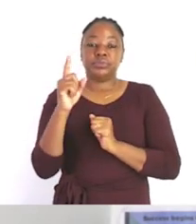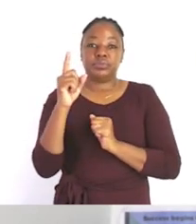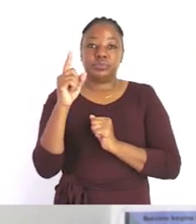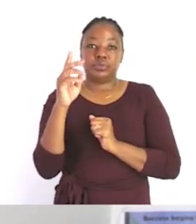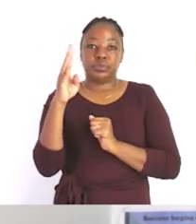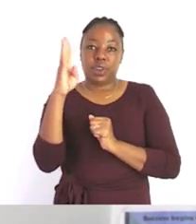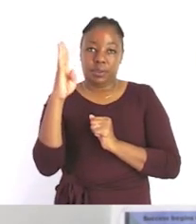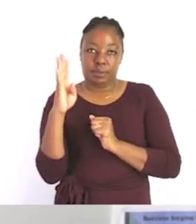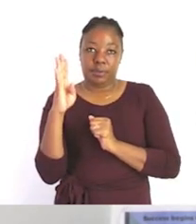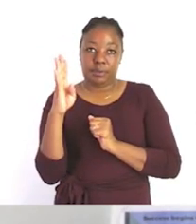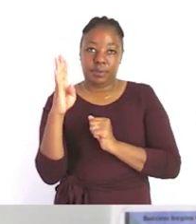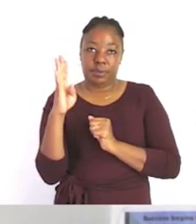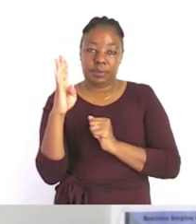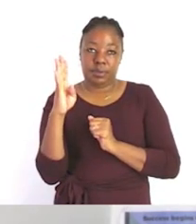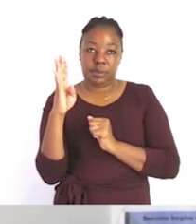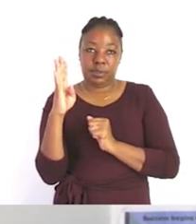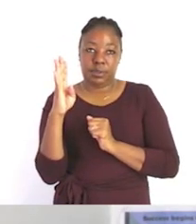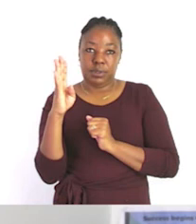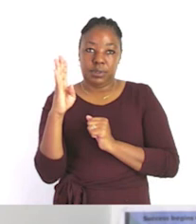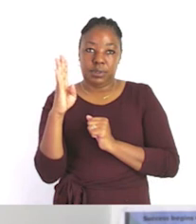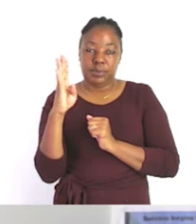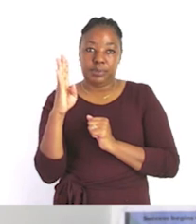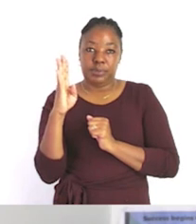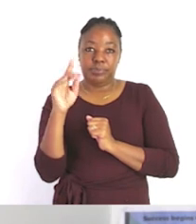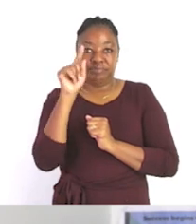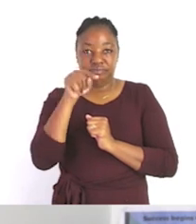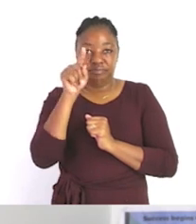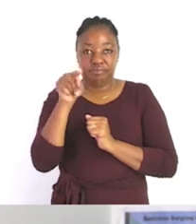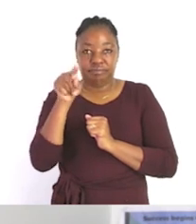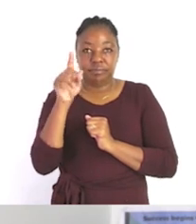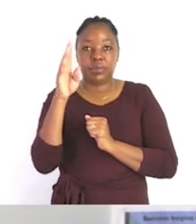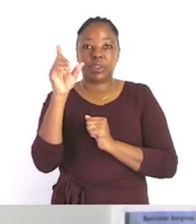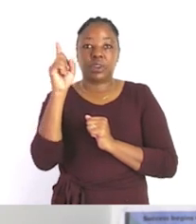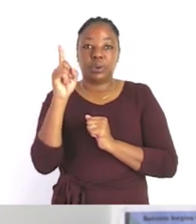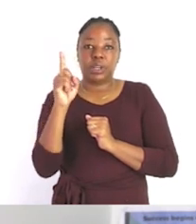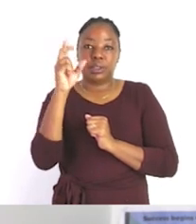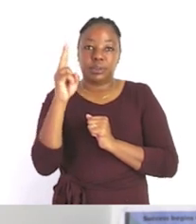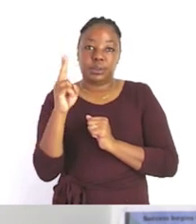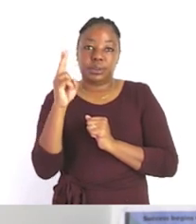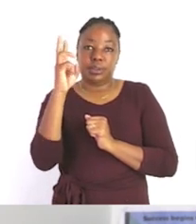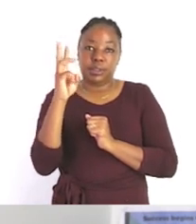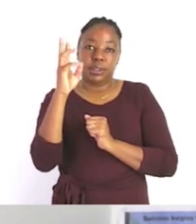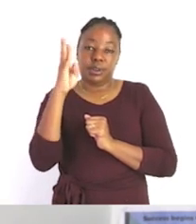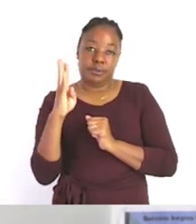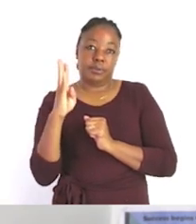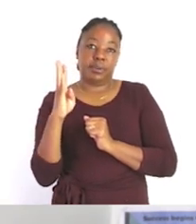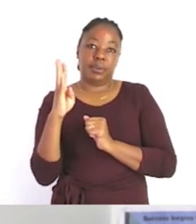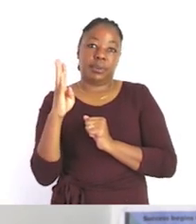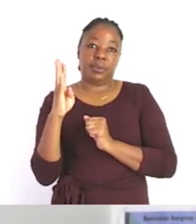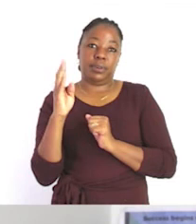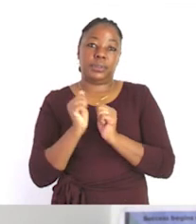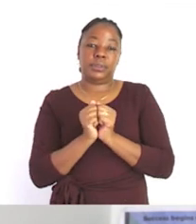we are going to draw 4 sticks underneath the box 4. 1, 2, 3,